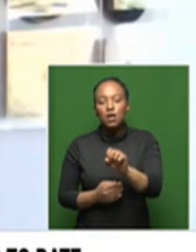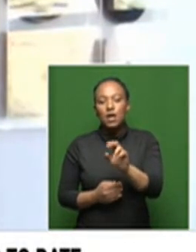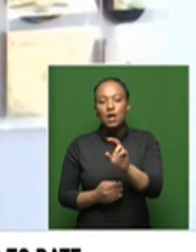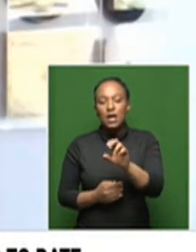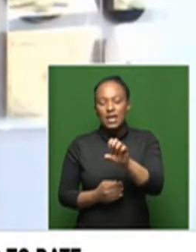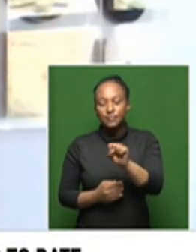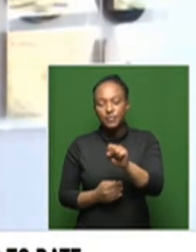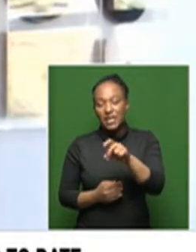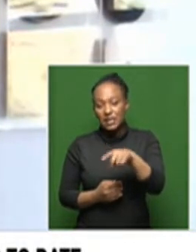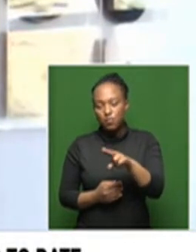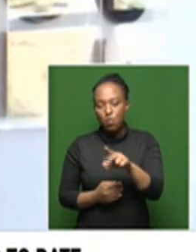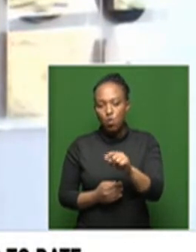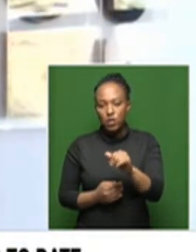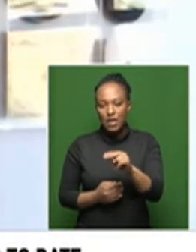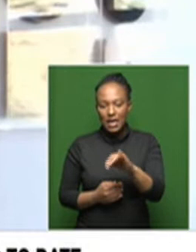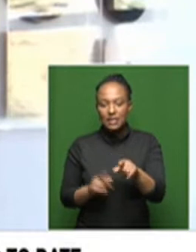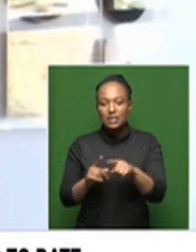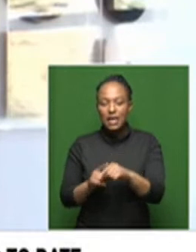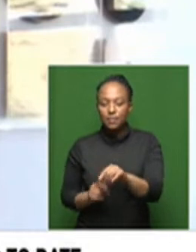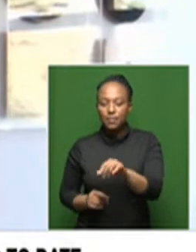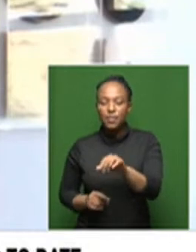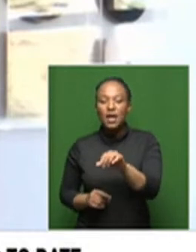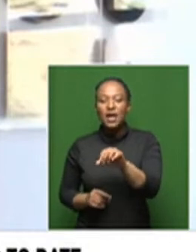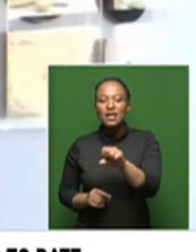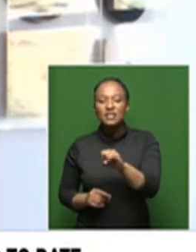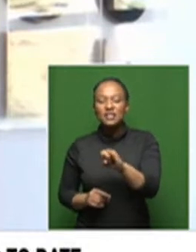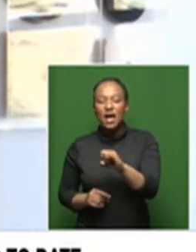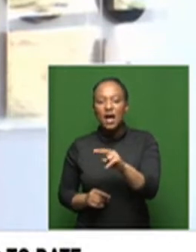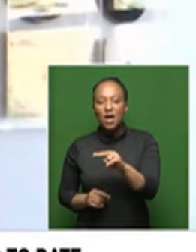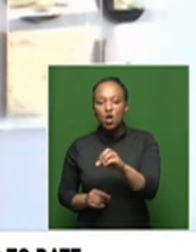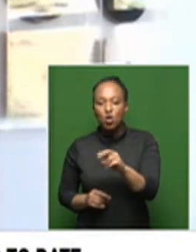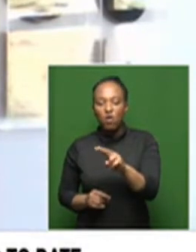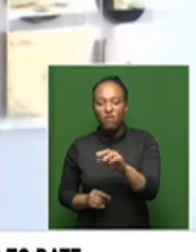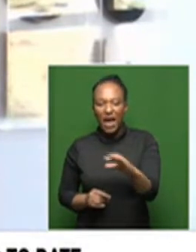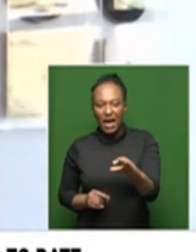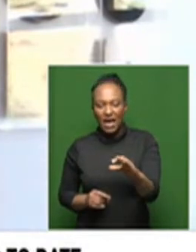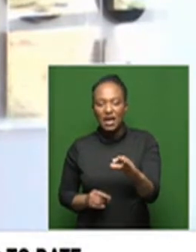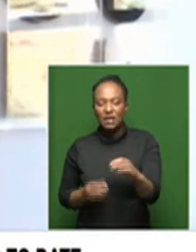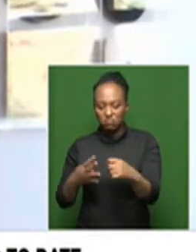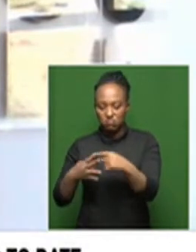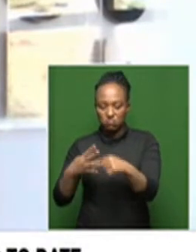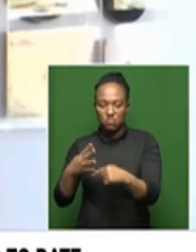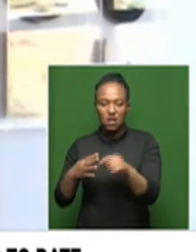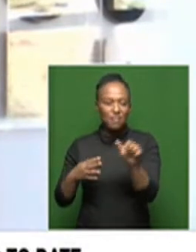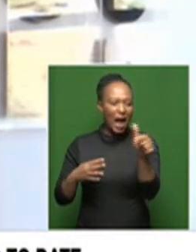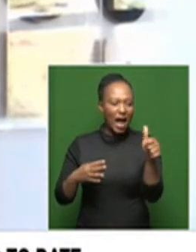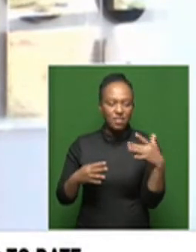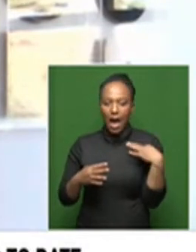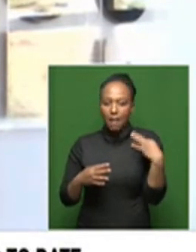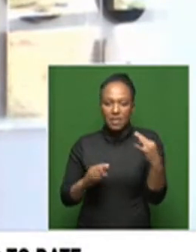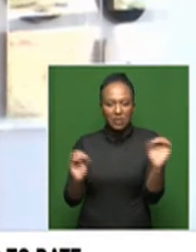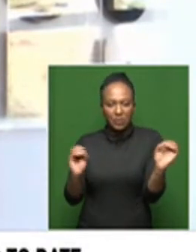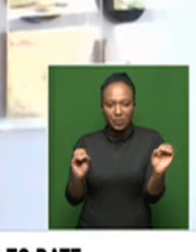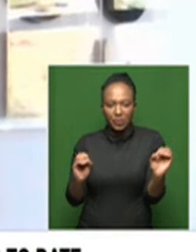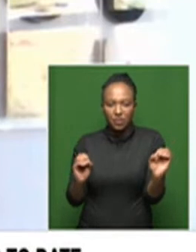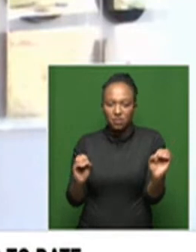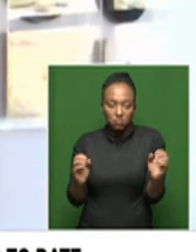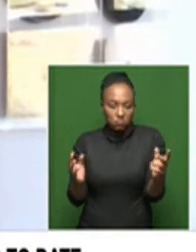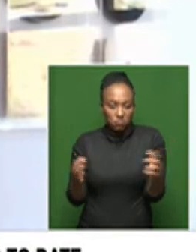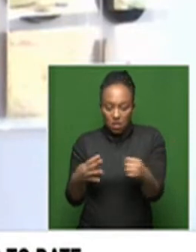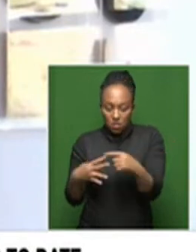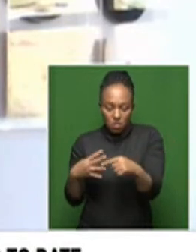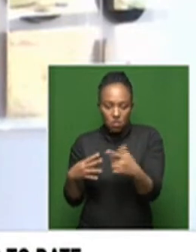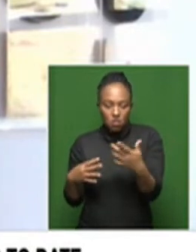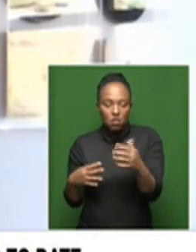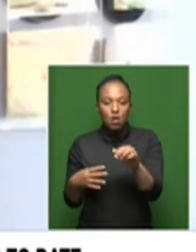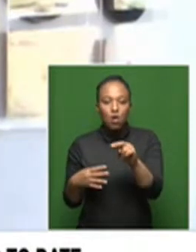Other vaccines that people have been asking about are not under review because we don't have an application for them. And so that's things